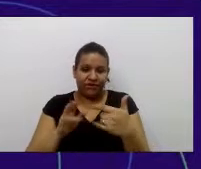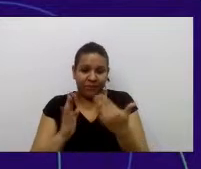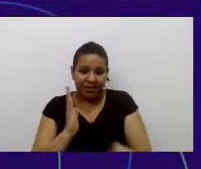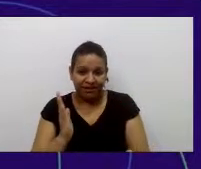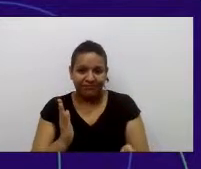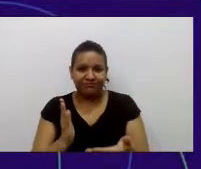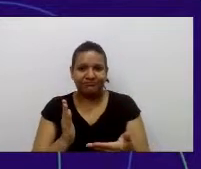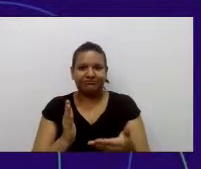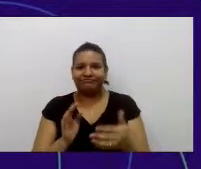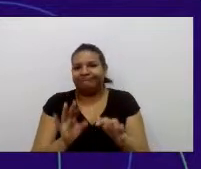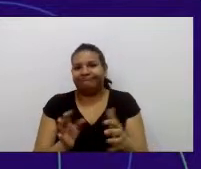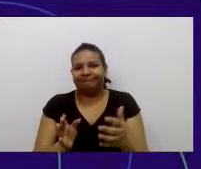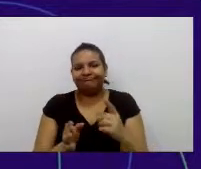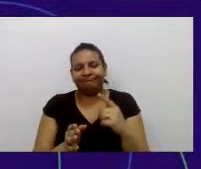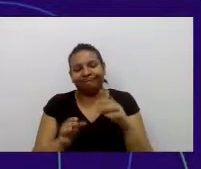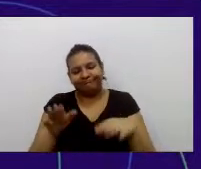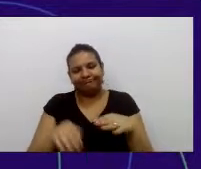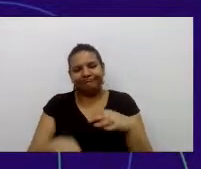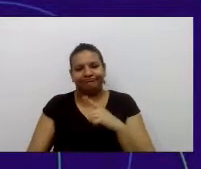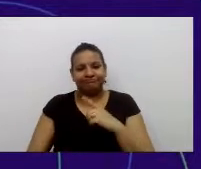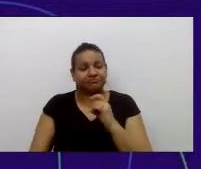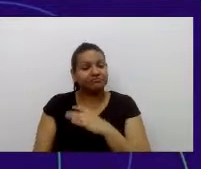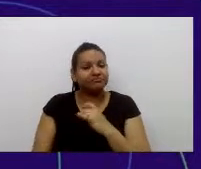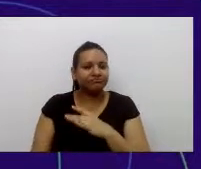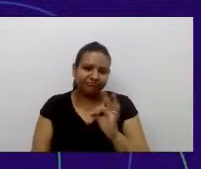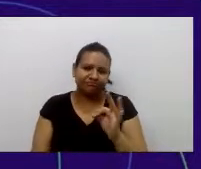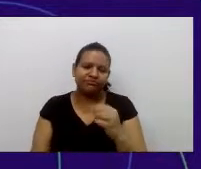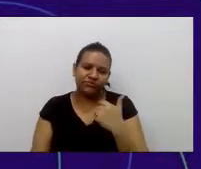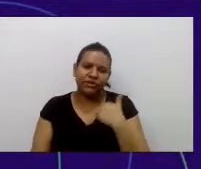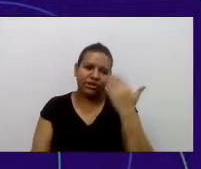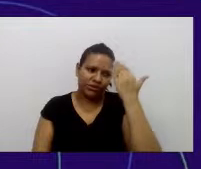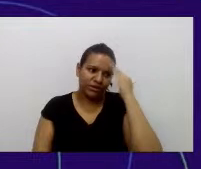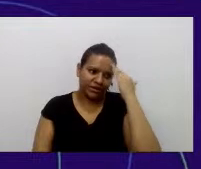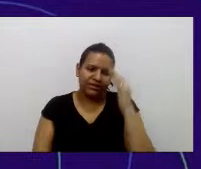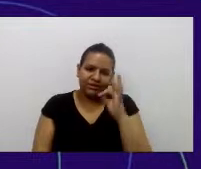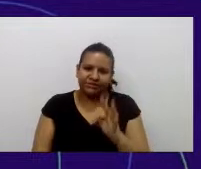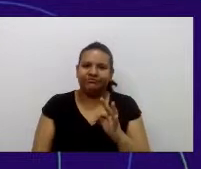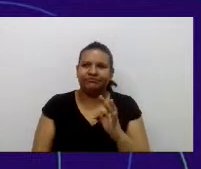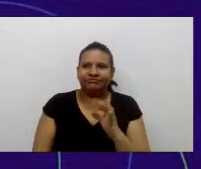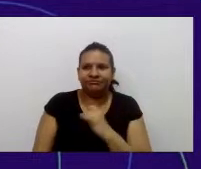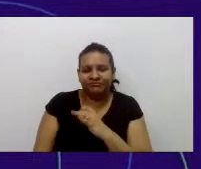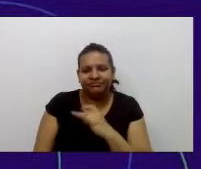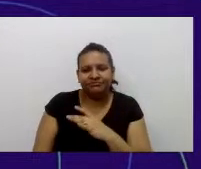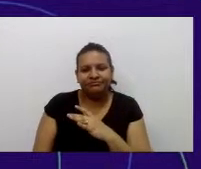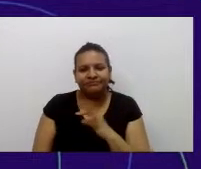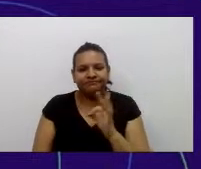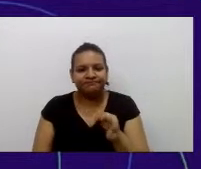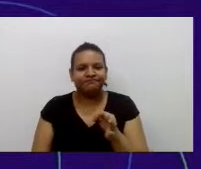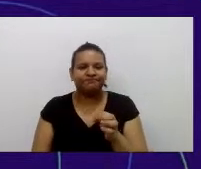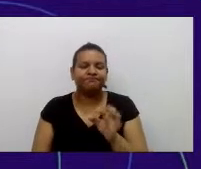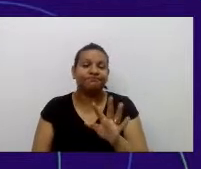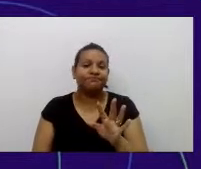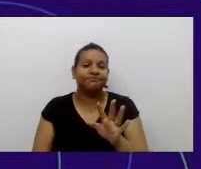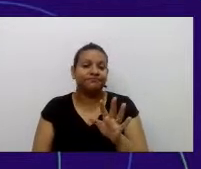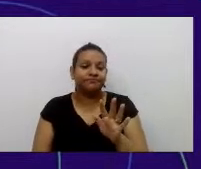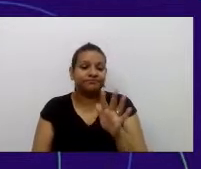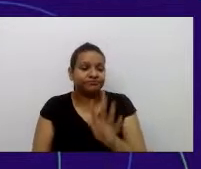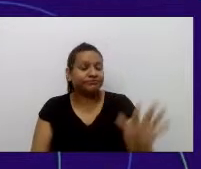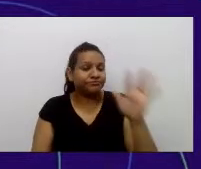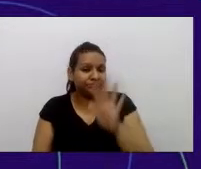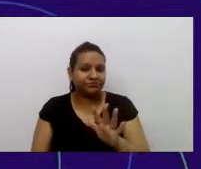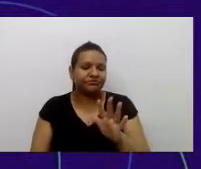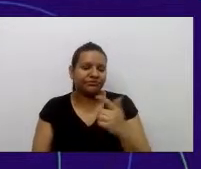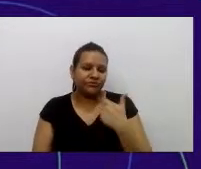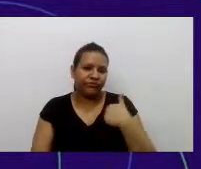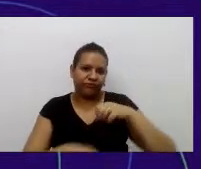where they can come from. But in general, at the university where I teach, we had a